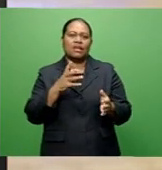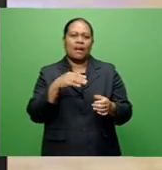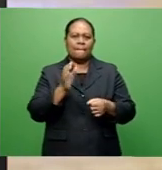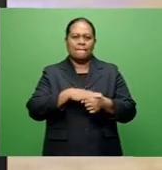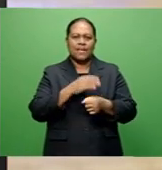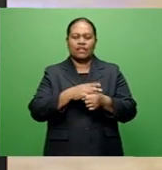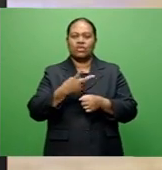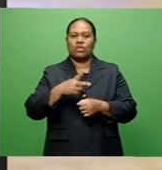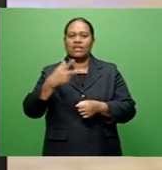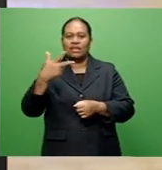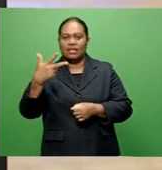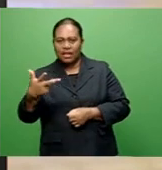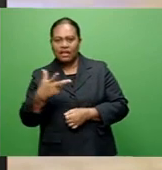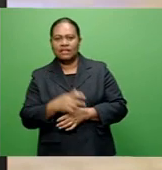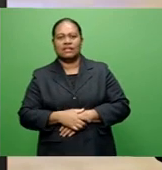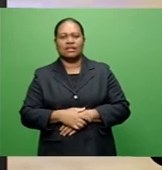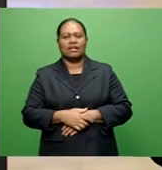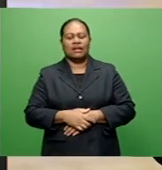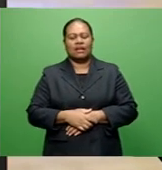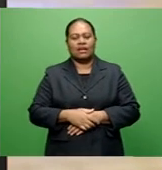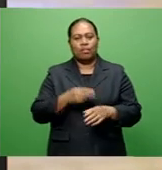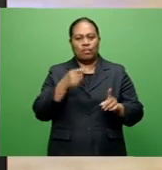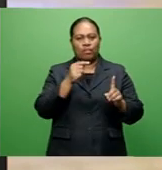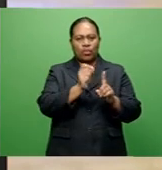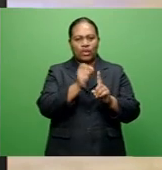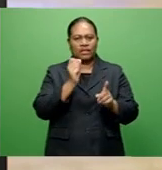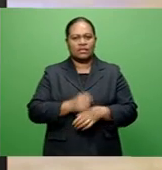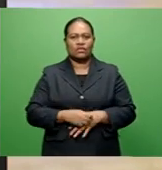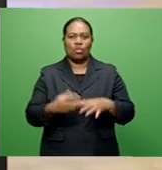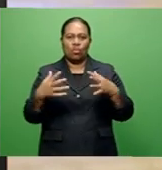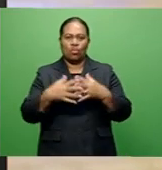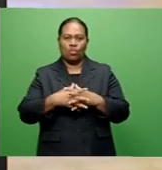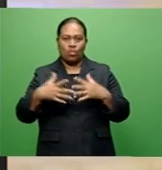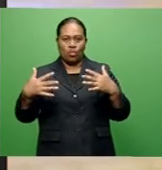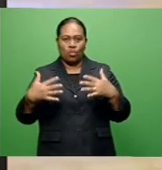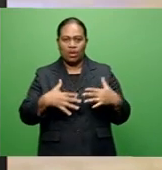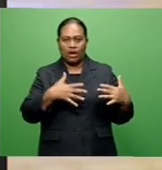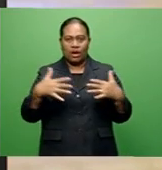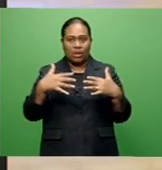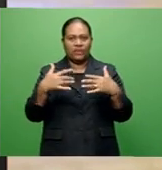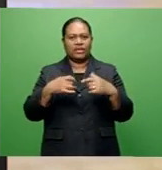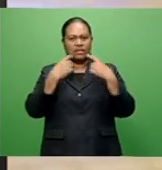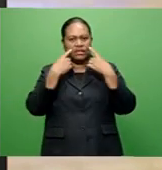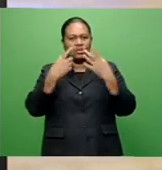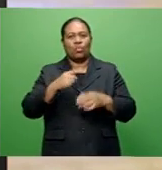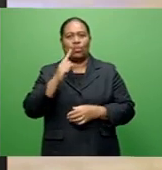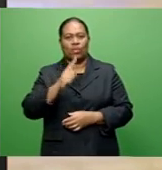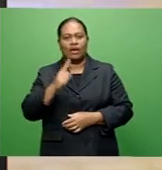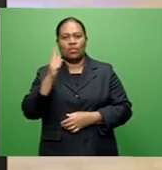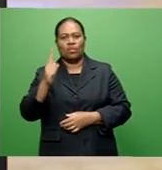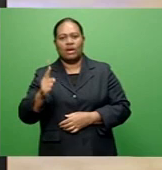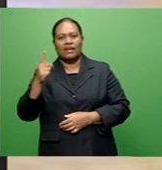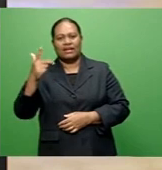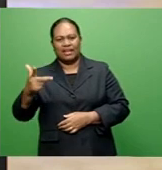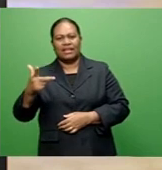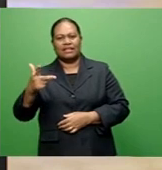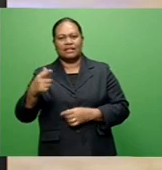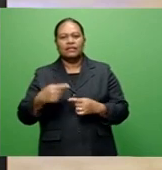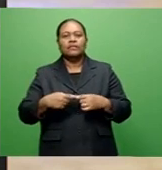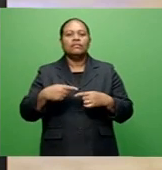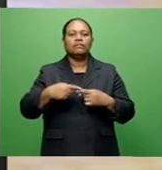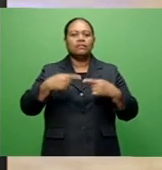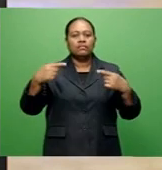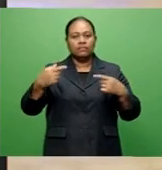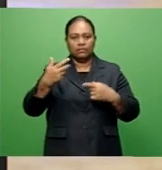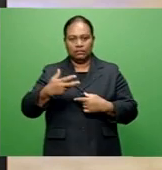down 6 three-pointers. This gave the Warriors an early lead on the way to a 118-91 rout